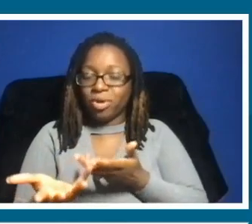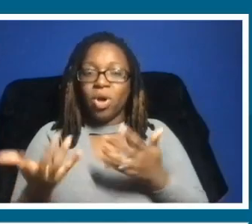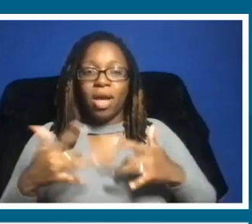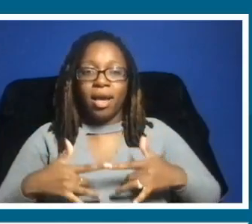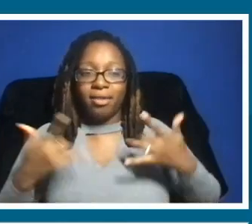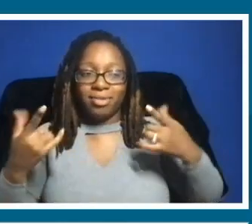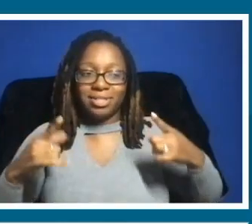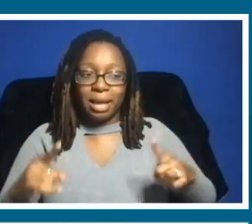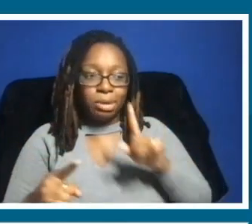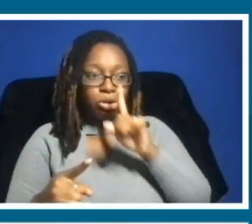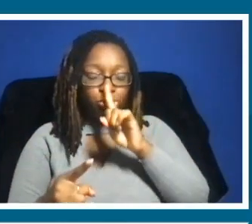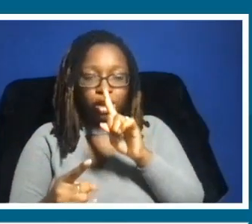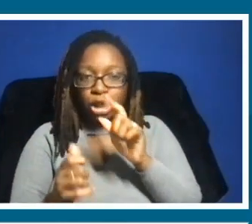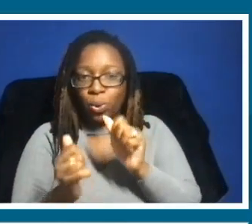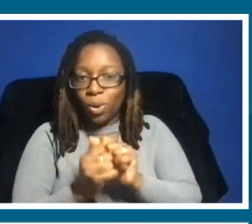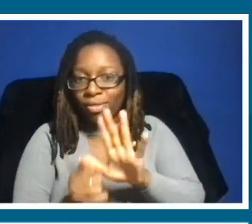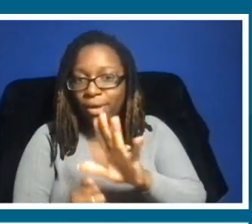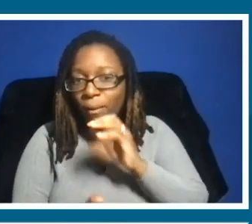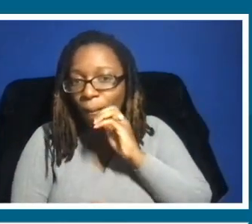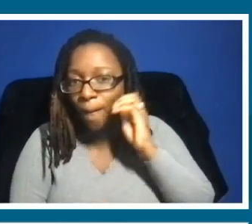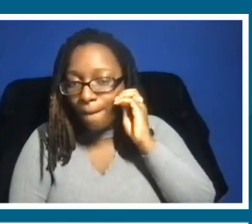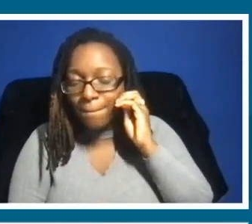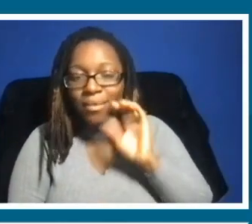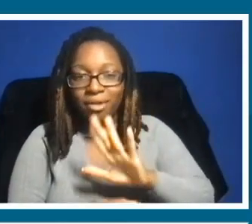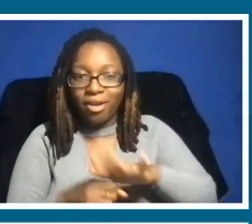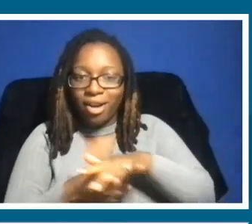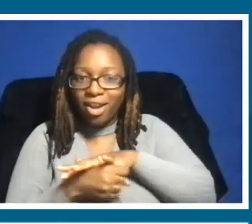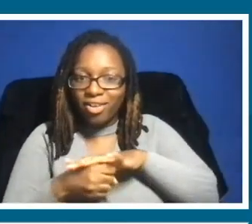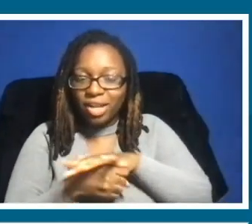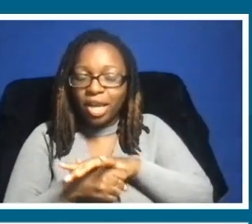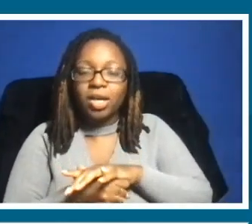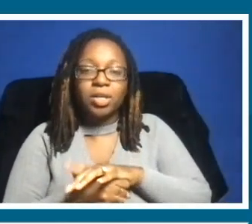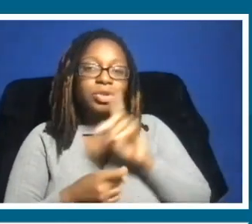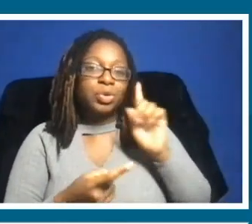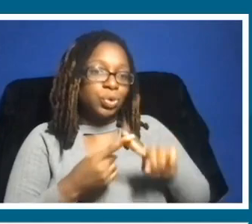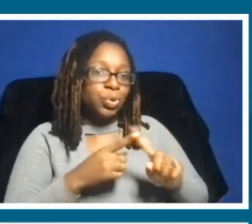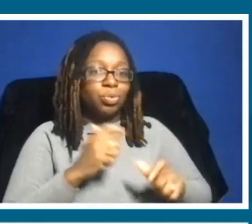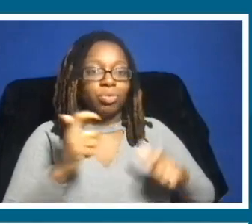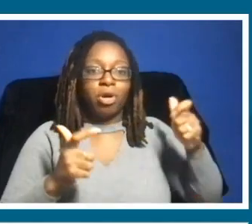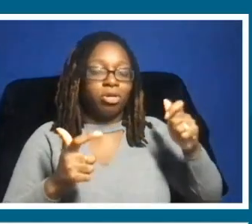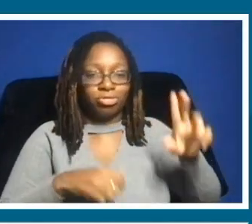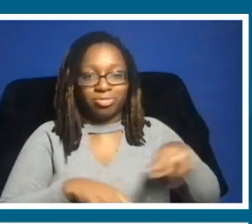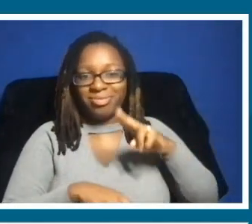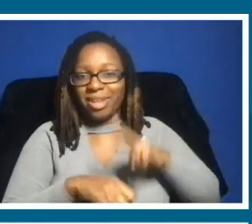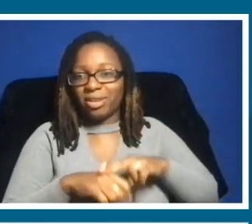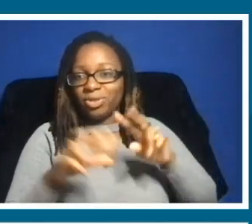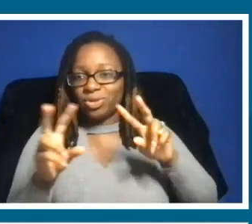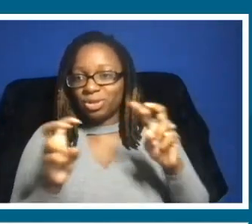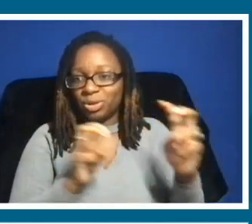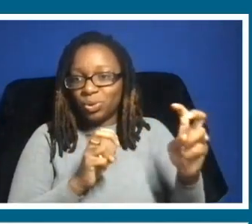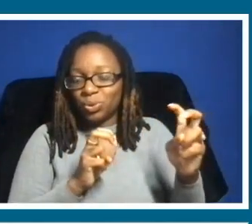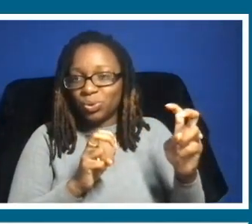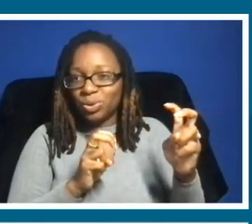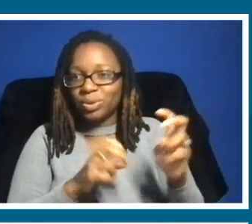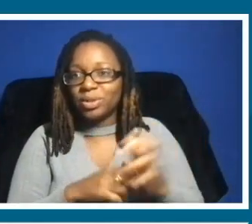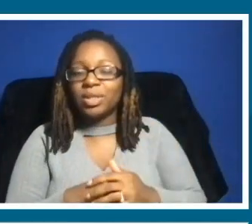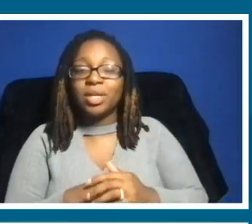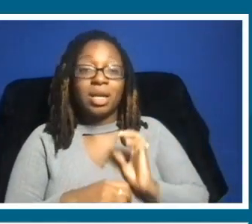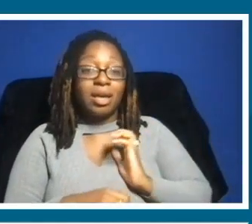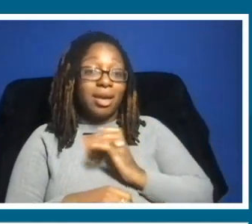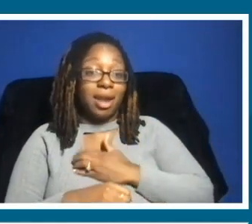home and that have happened close to home to larger national issues. In our